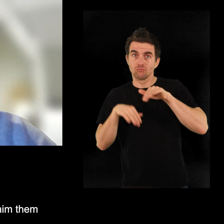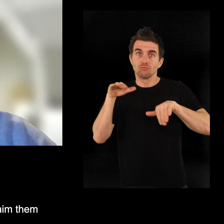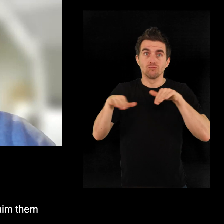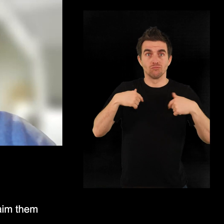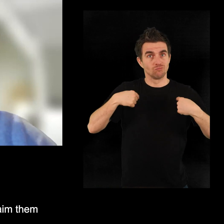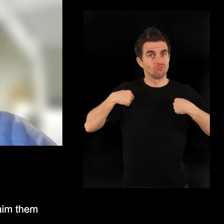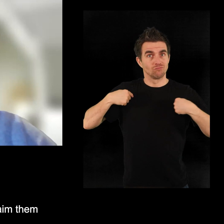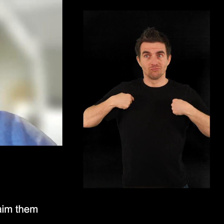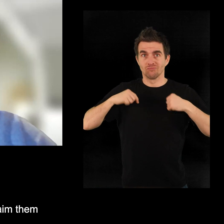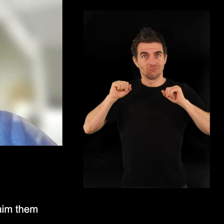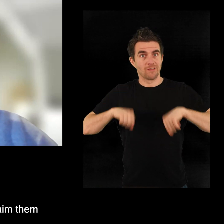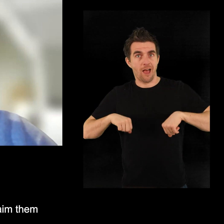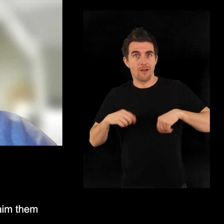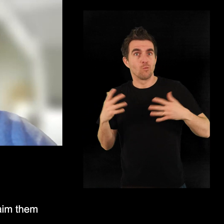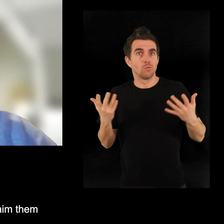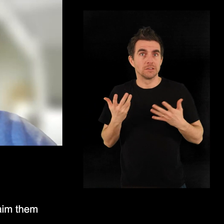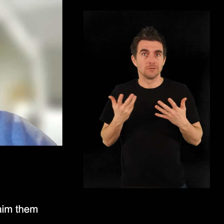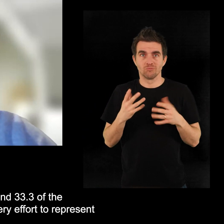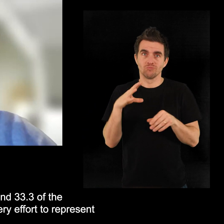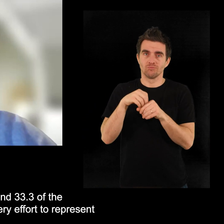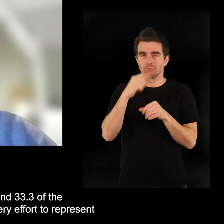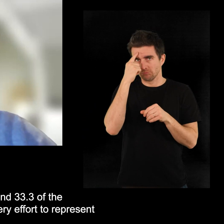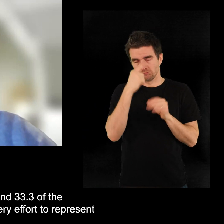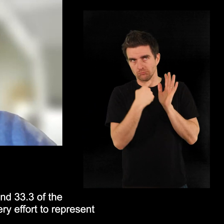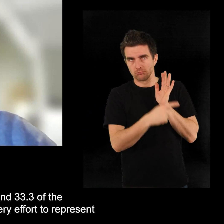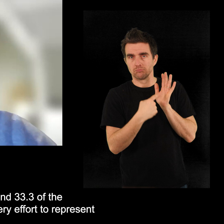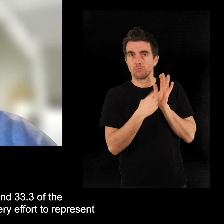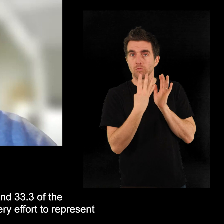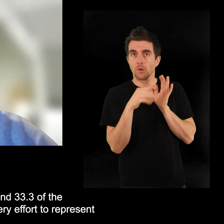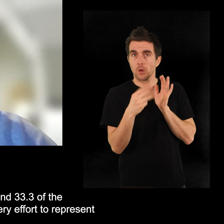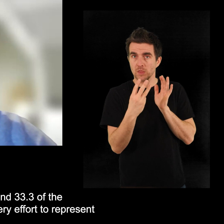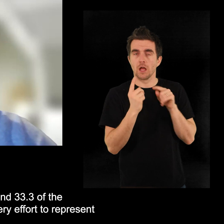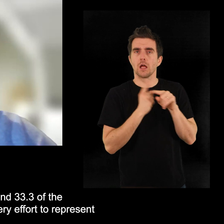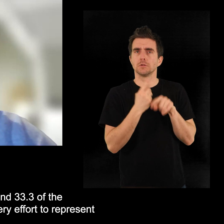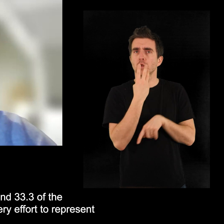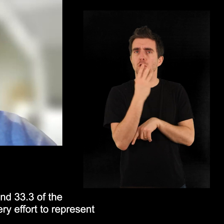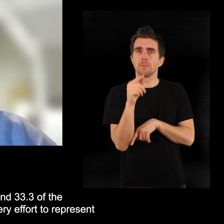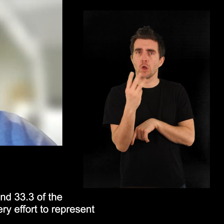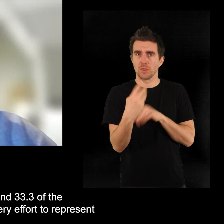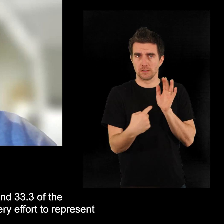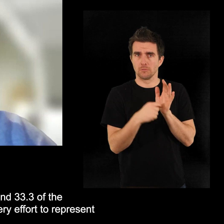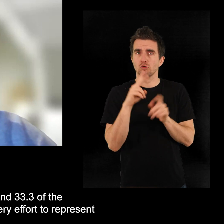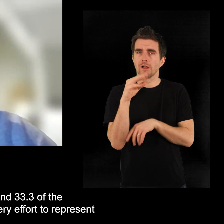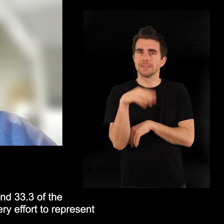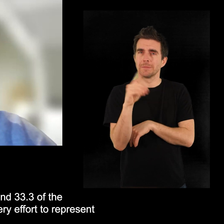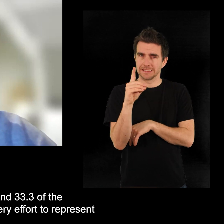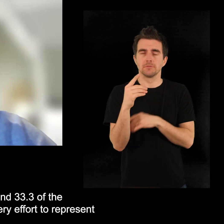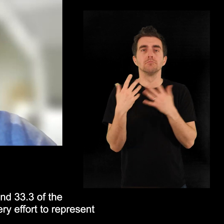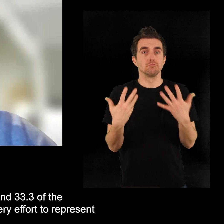are to be representative, and we claim them to be in line with points 4.3 and 33.3